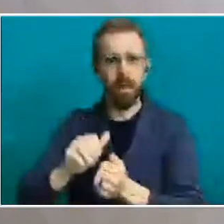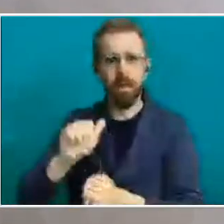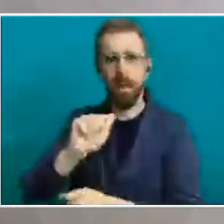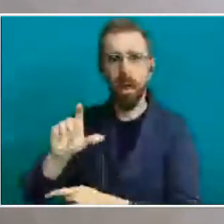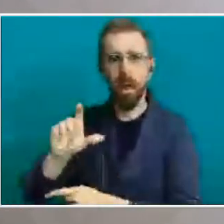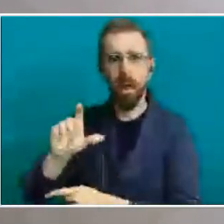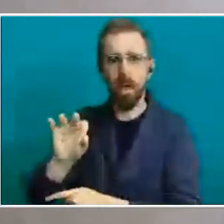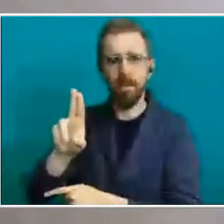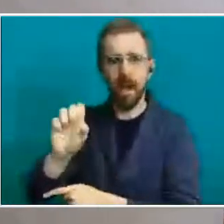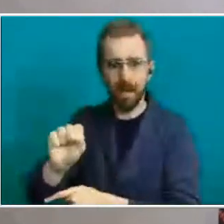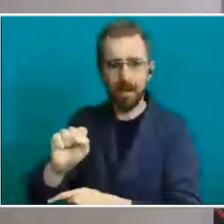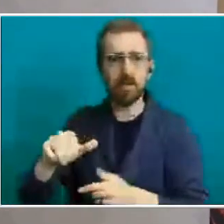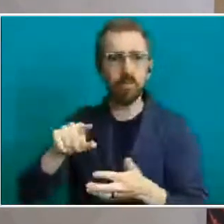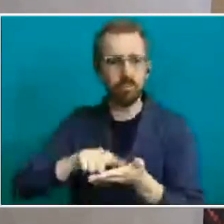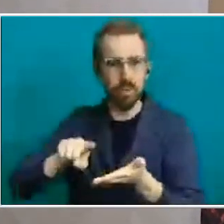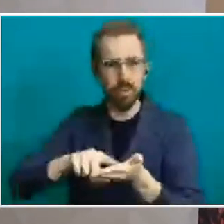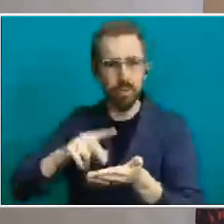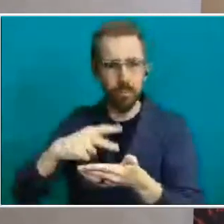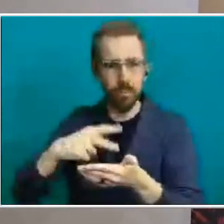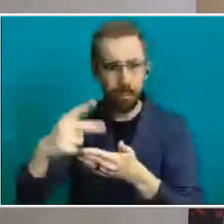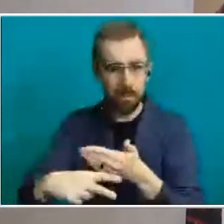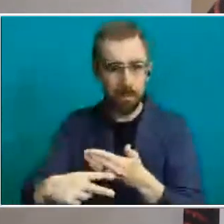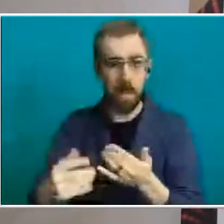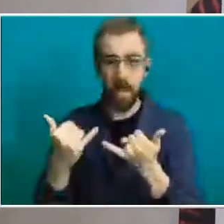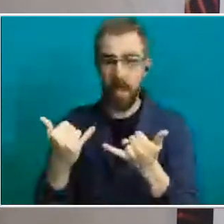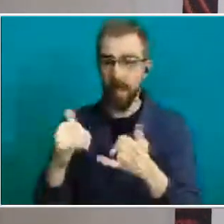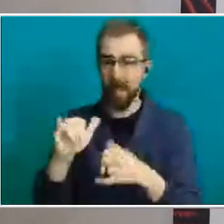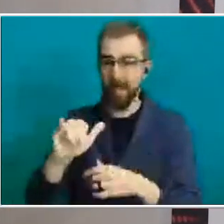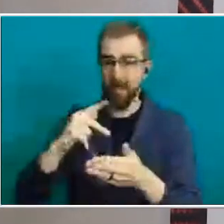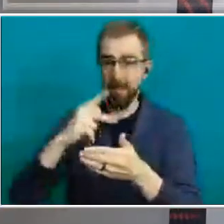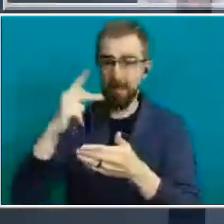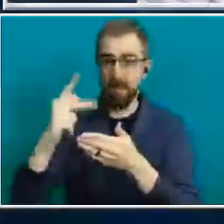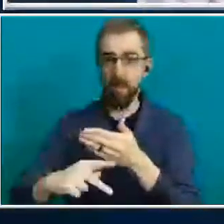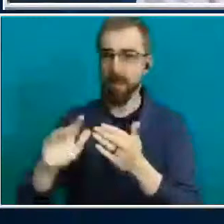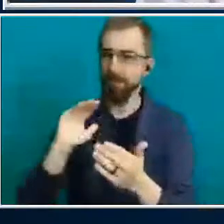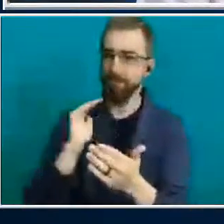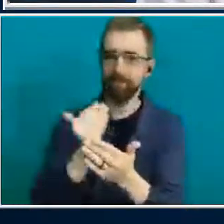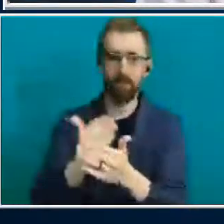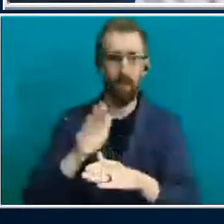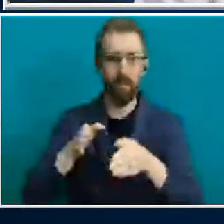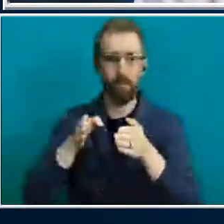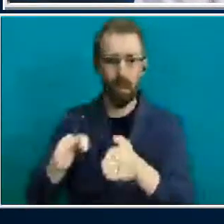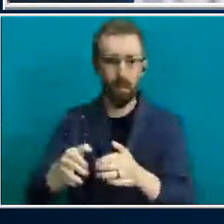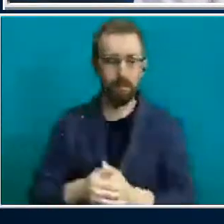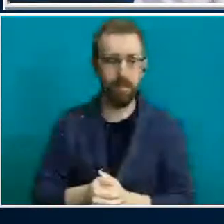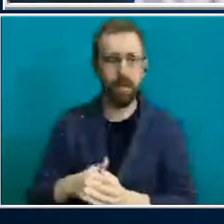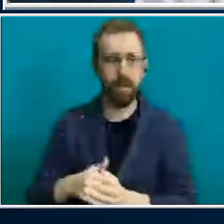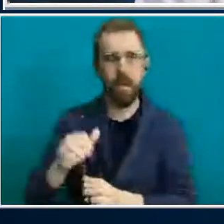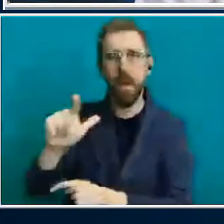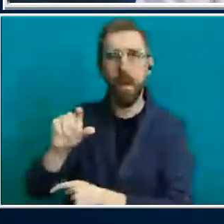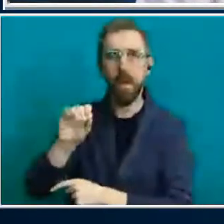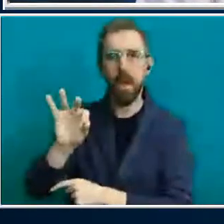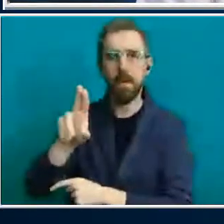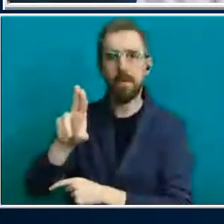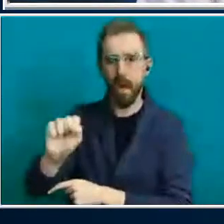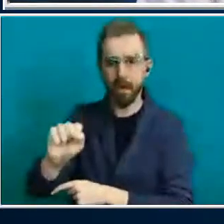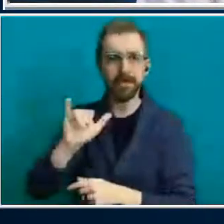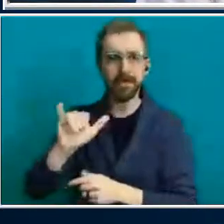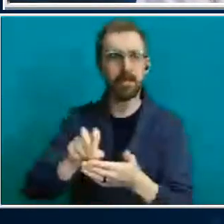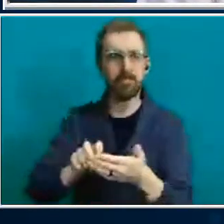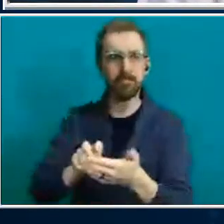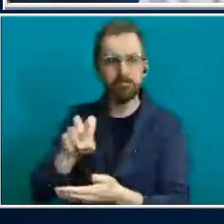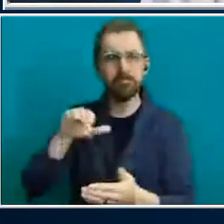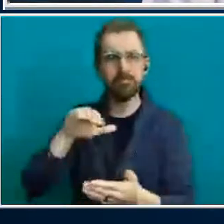and now that program is hitting the road. The All of Us Journey exhibit arrived in Wichita, Kansas